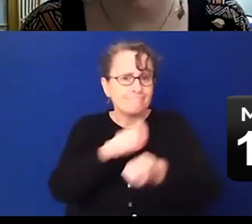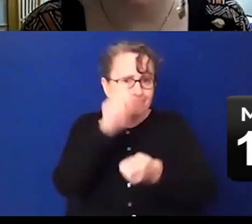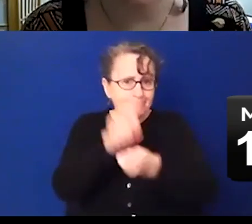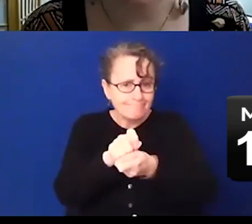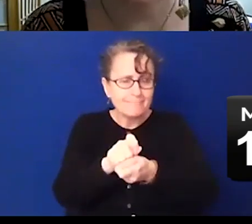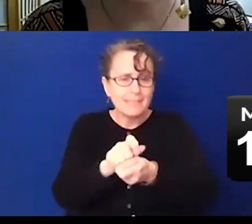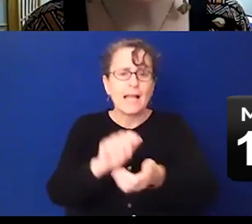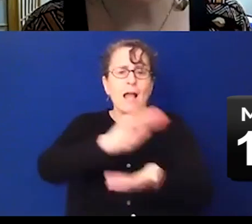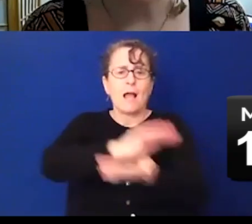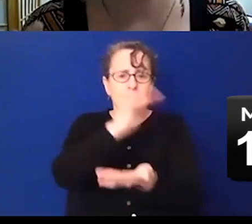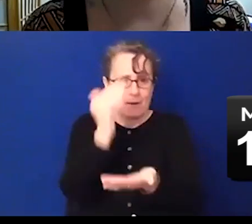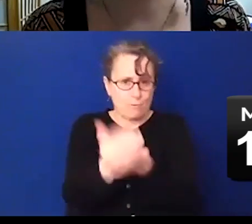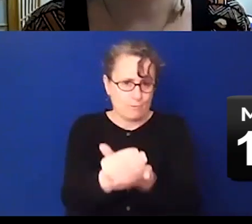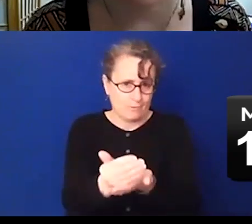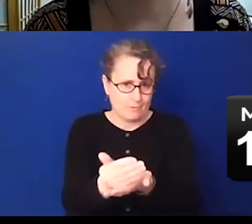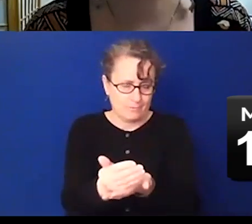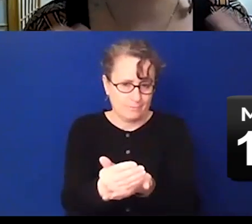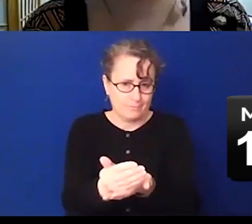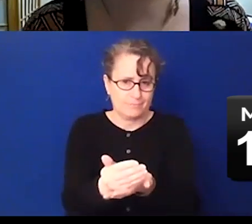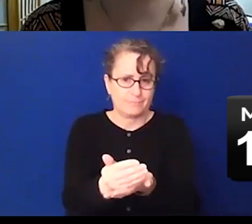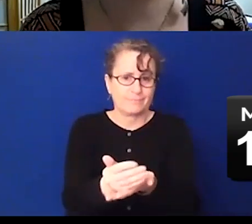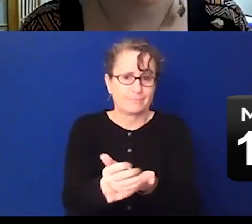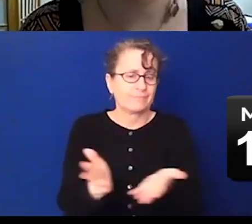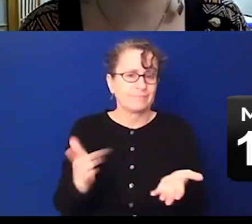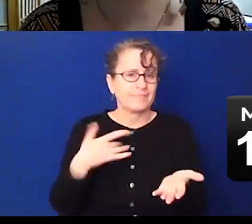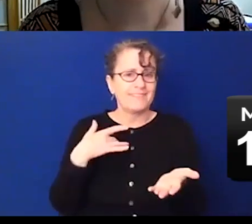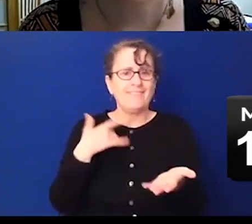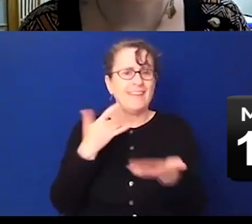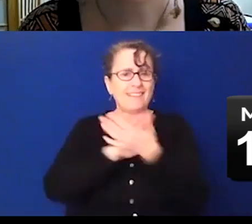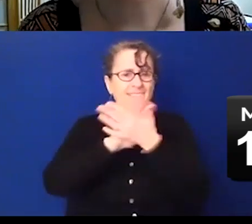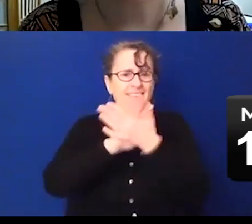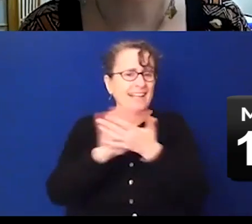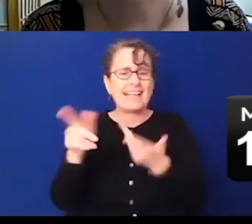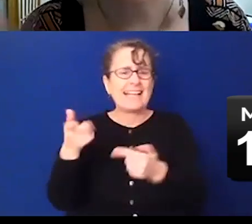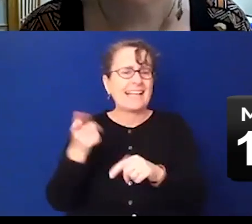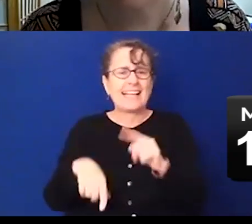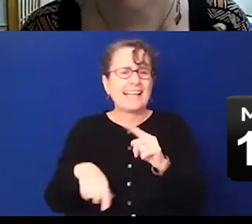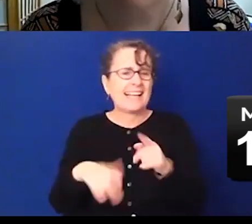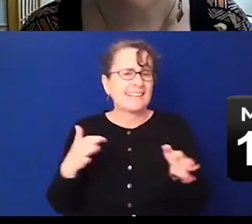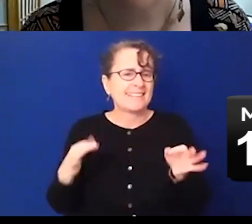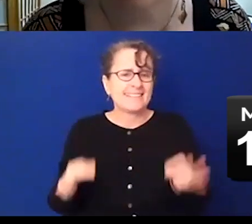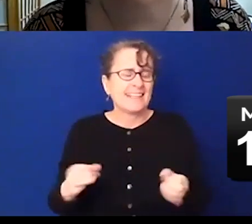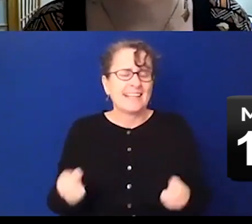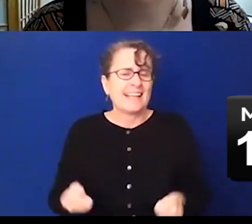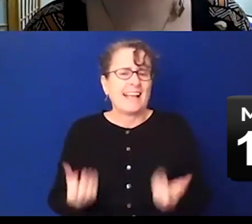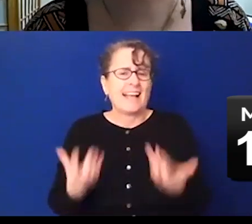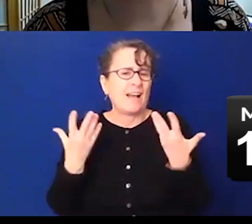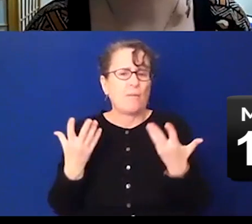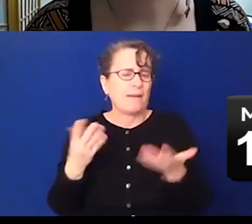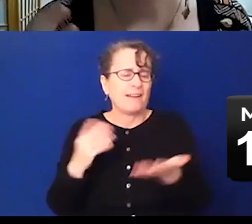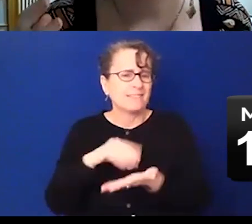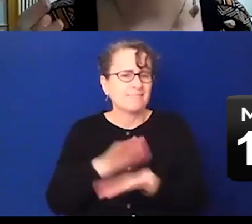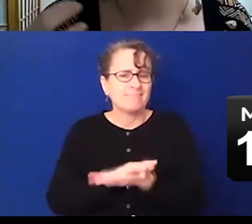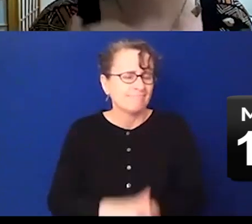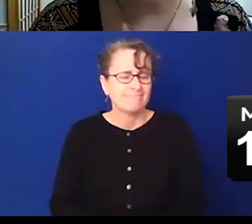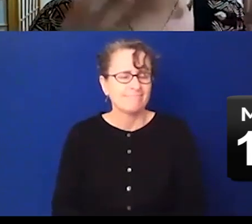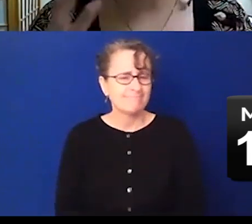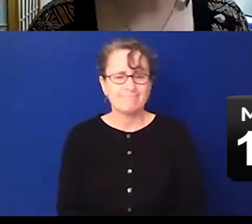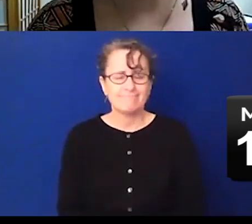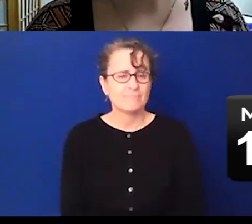makes it hard to claim an amount or claim a value to particularly maybe a partner's worth.